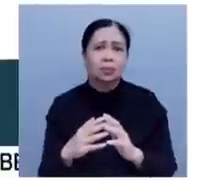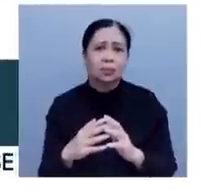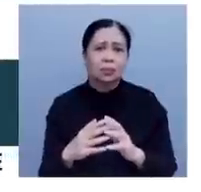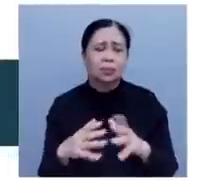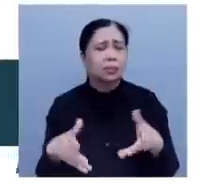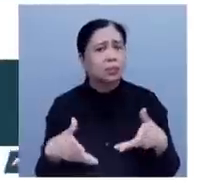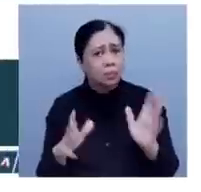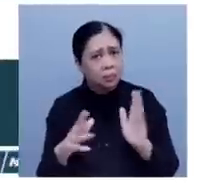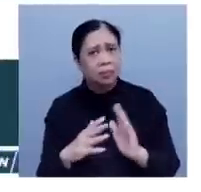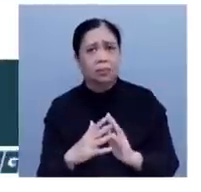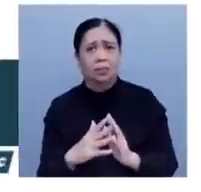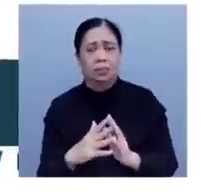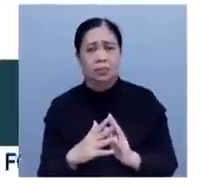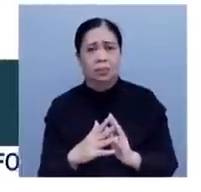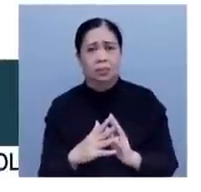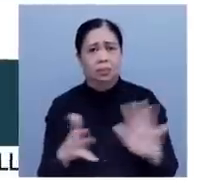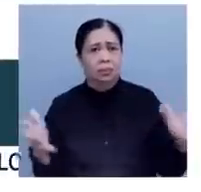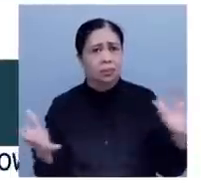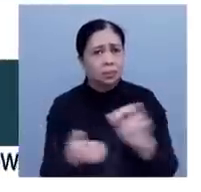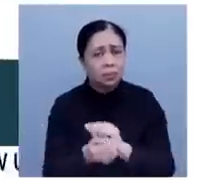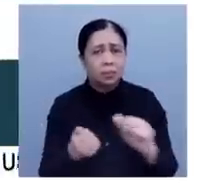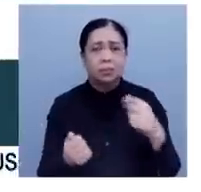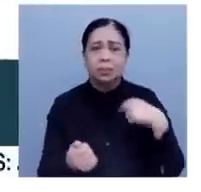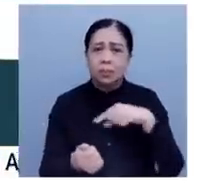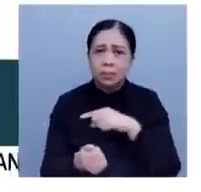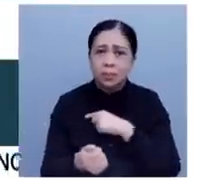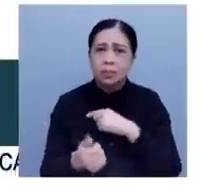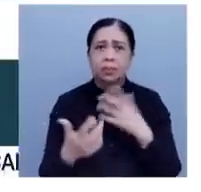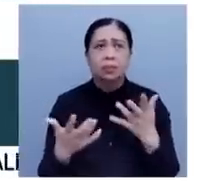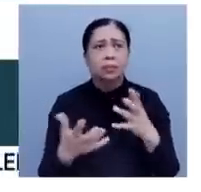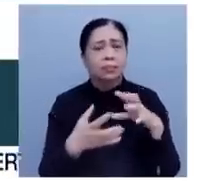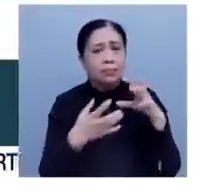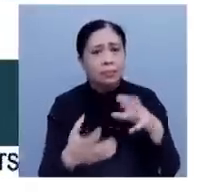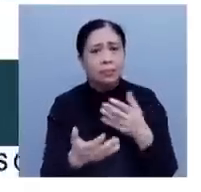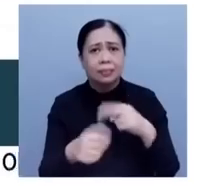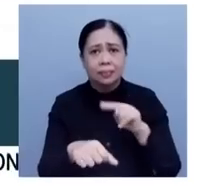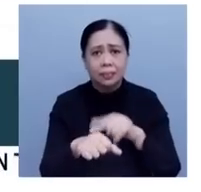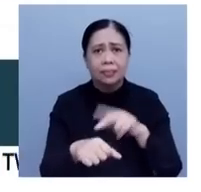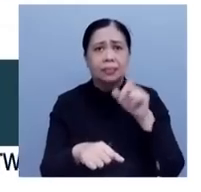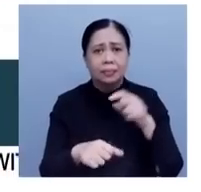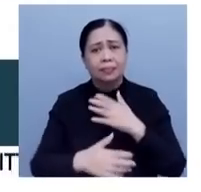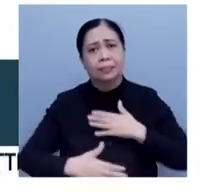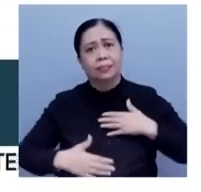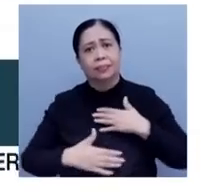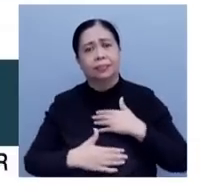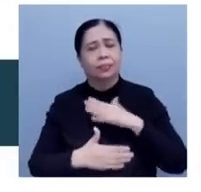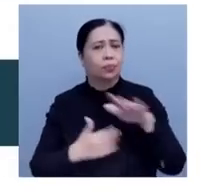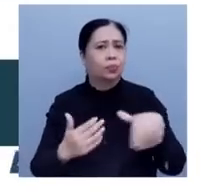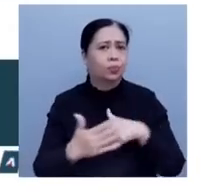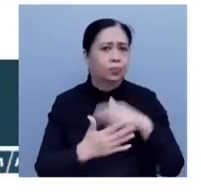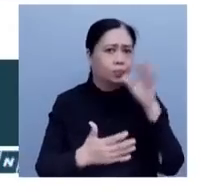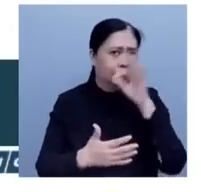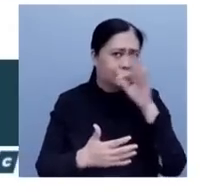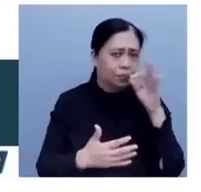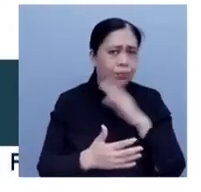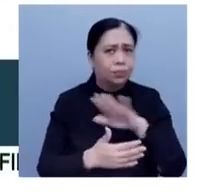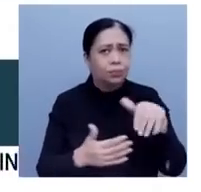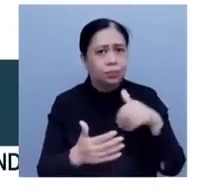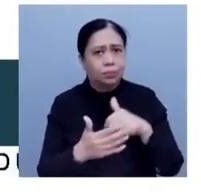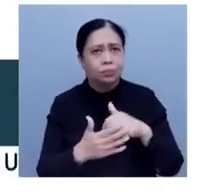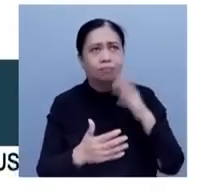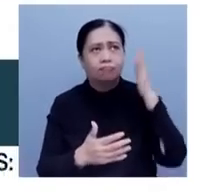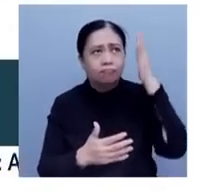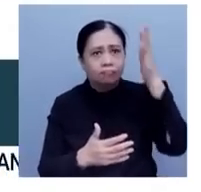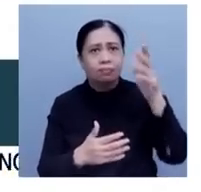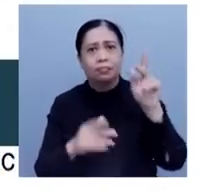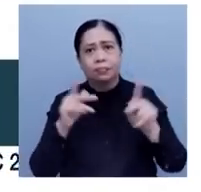ibigay ang pagkasira ng ating yaman na dapat ma-enjoy ng buong Pilipinas at ng mga henerasyon